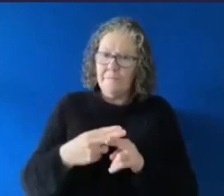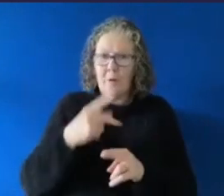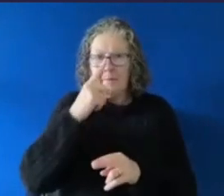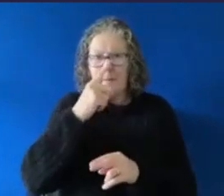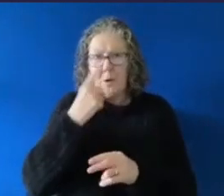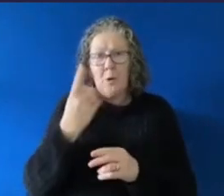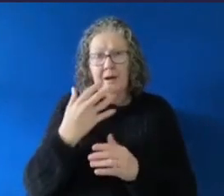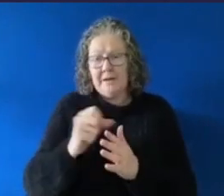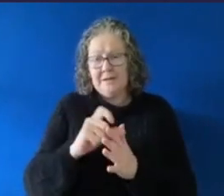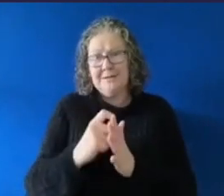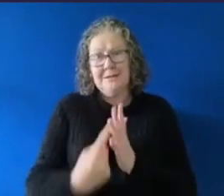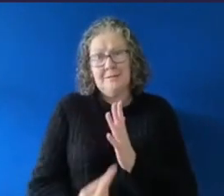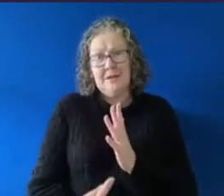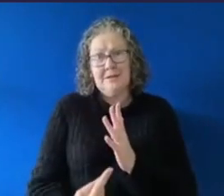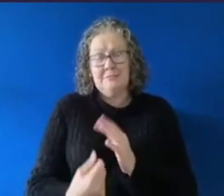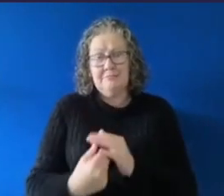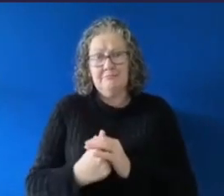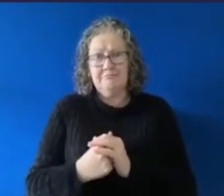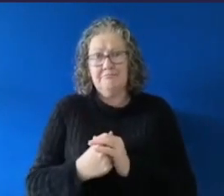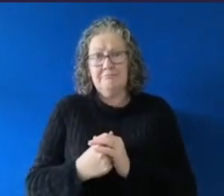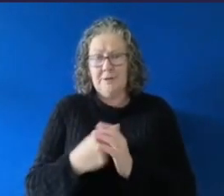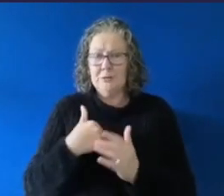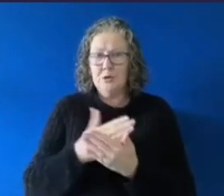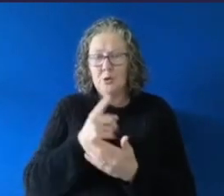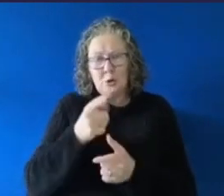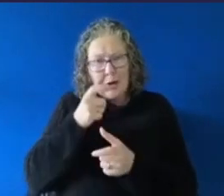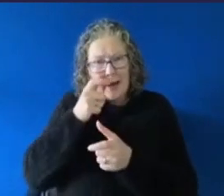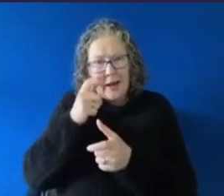about deeply enough